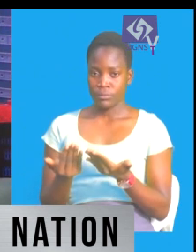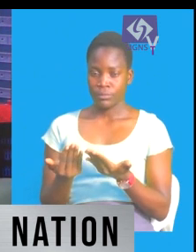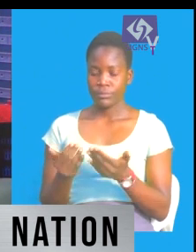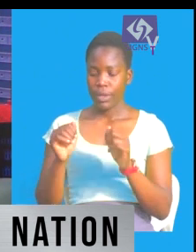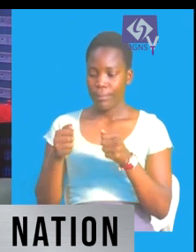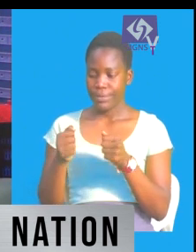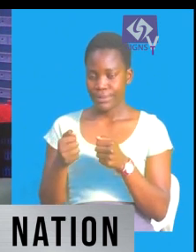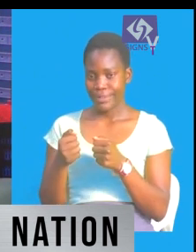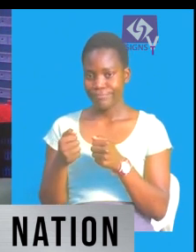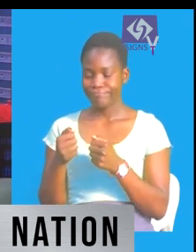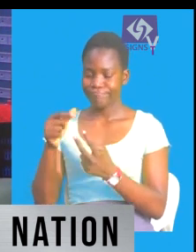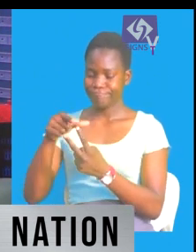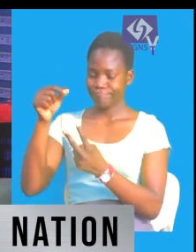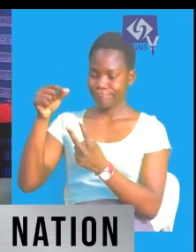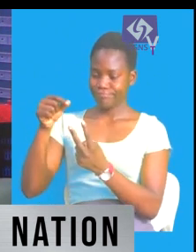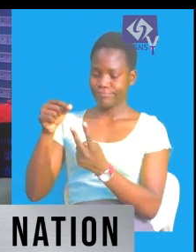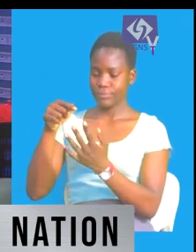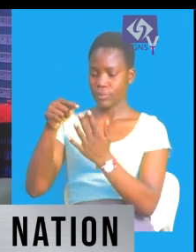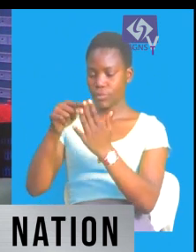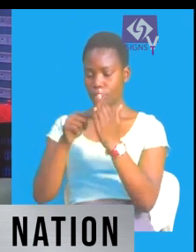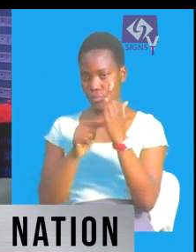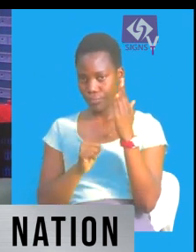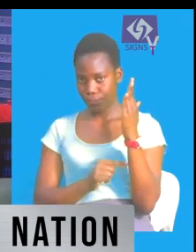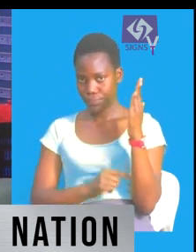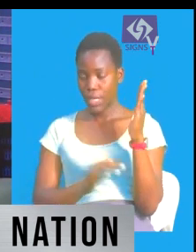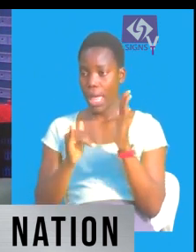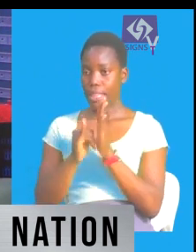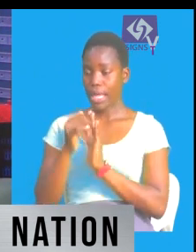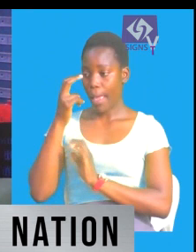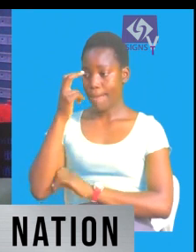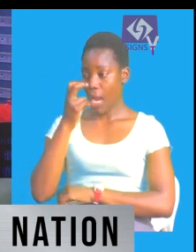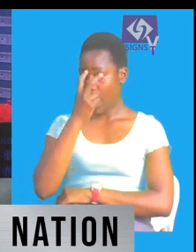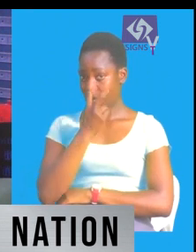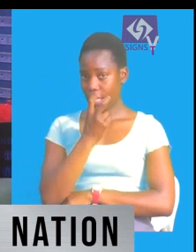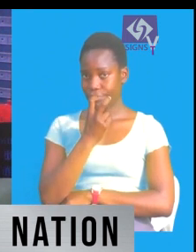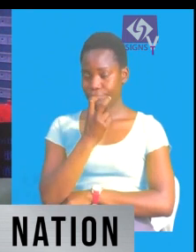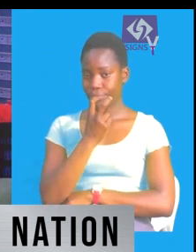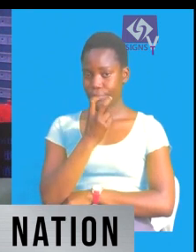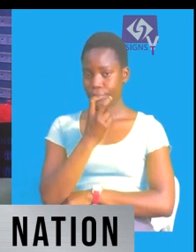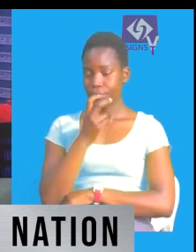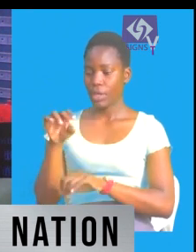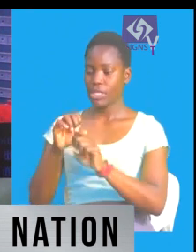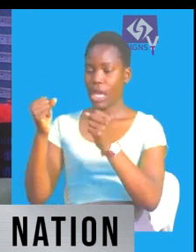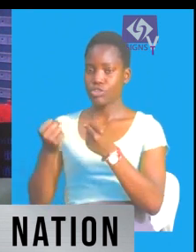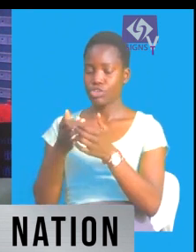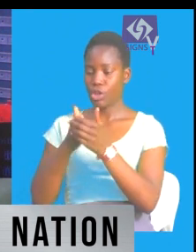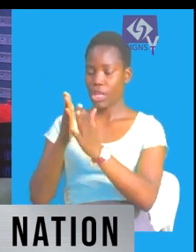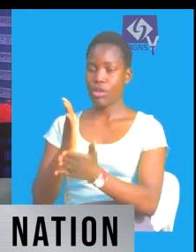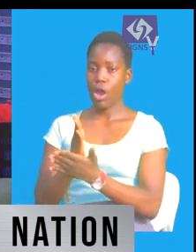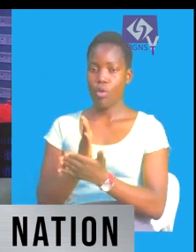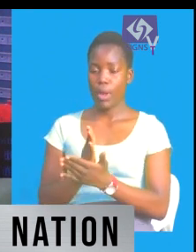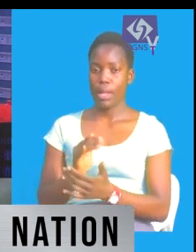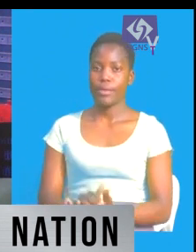Unaweza kupoint out cha ukweli that Martha Karua ni social engineer wa ukweli?